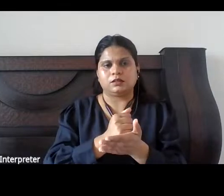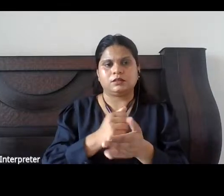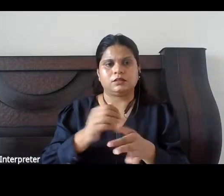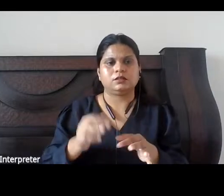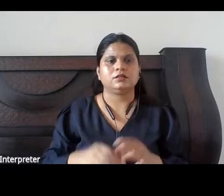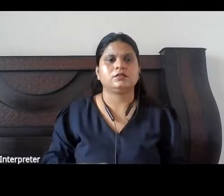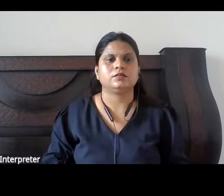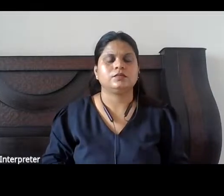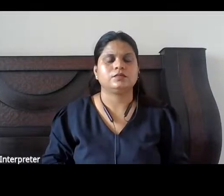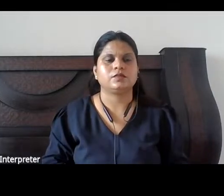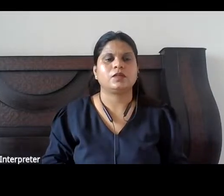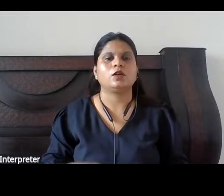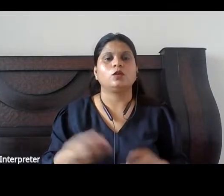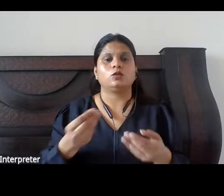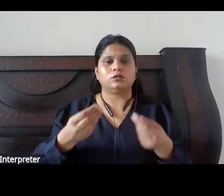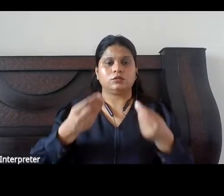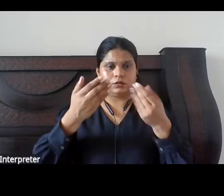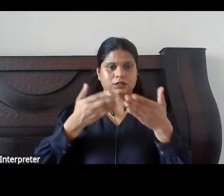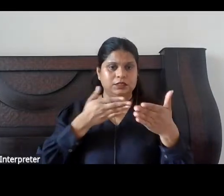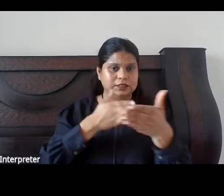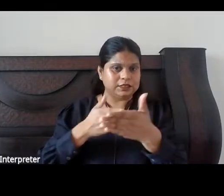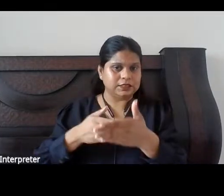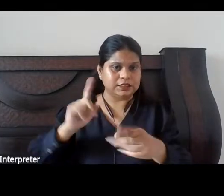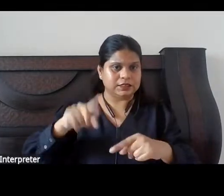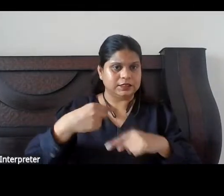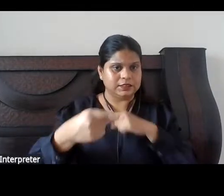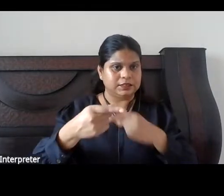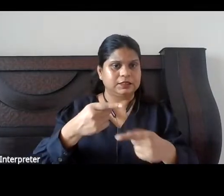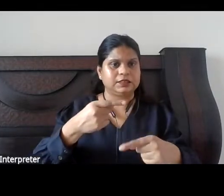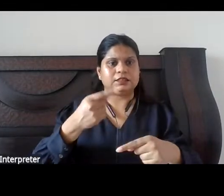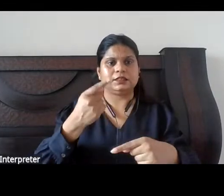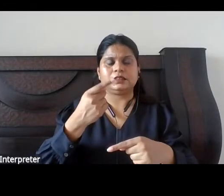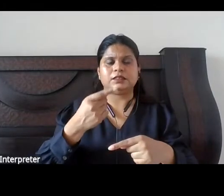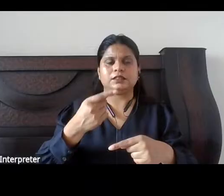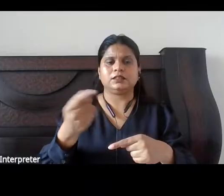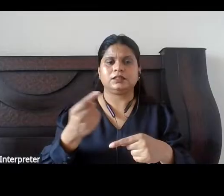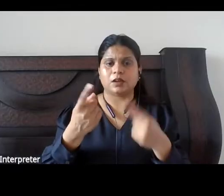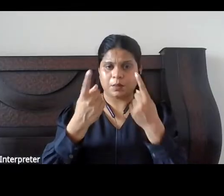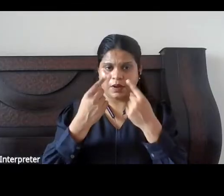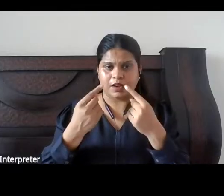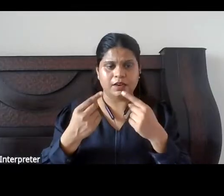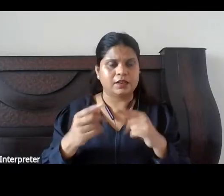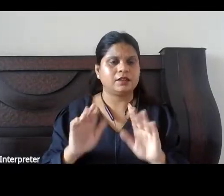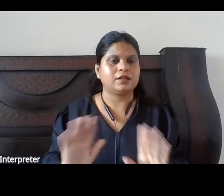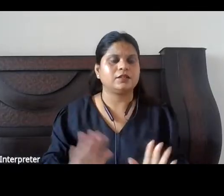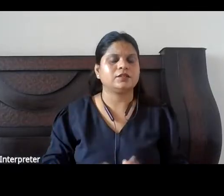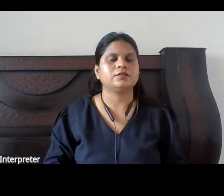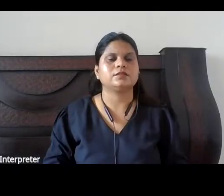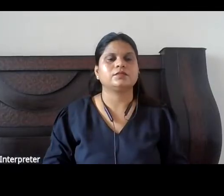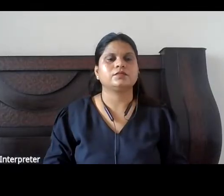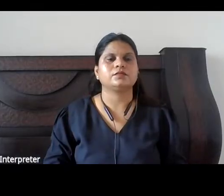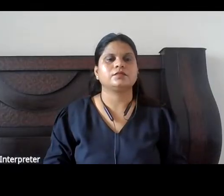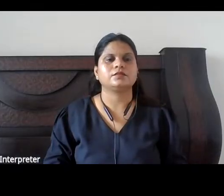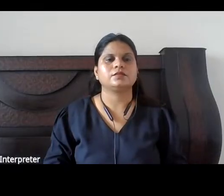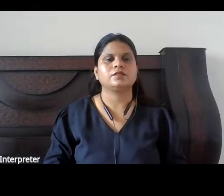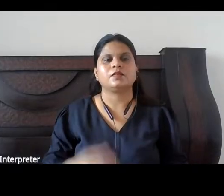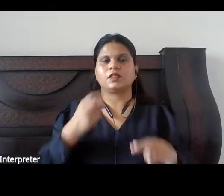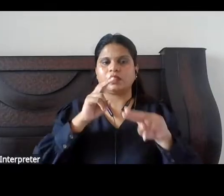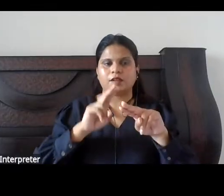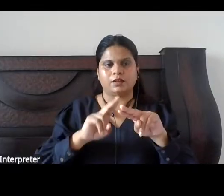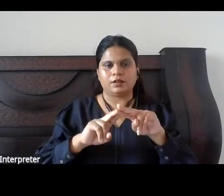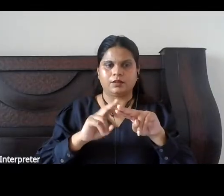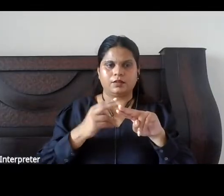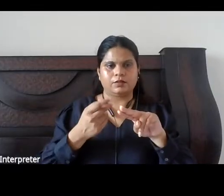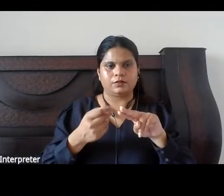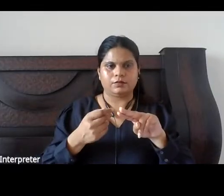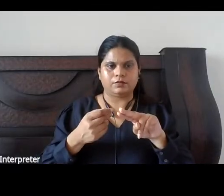functional limitations and daily challenges rather than on the medical diagnosis. For example, they can instead of asking a person, I mean, just a